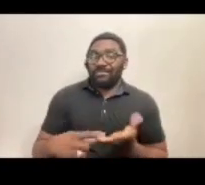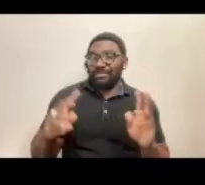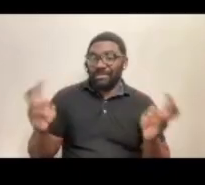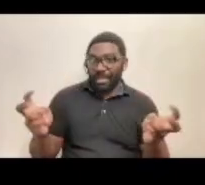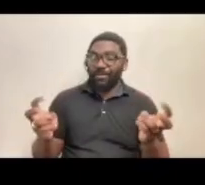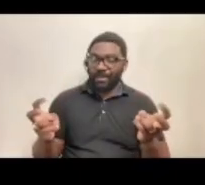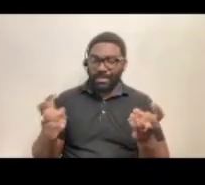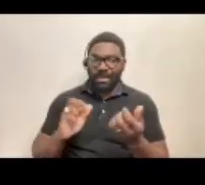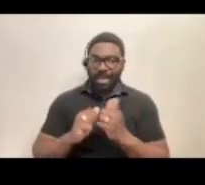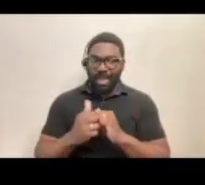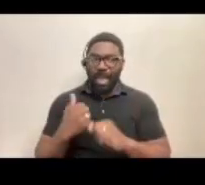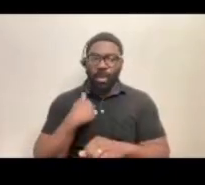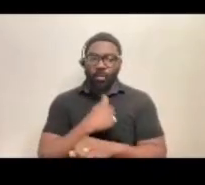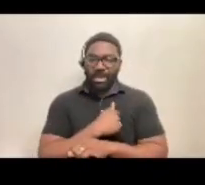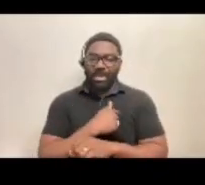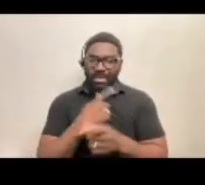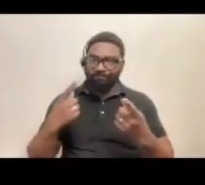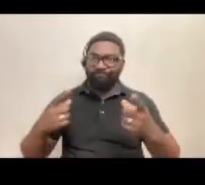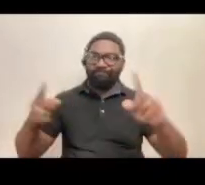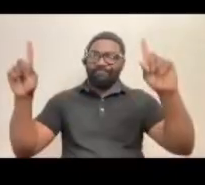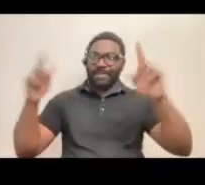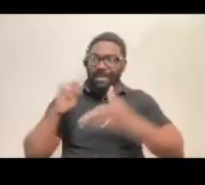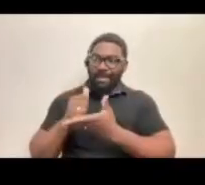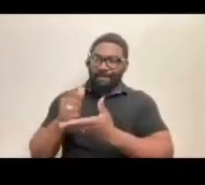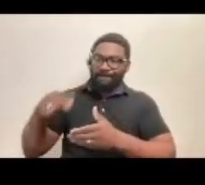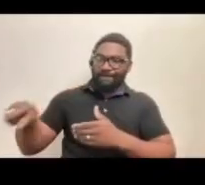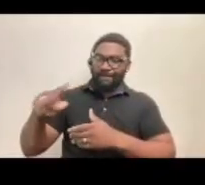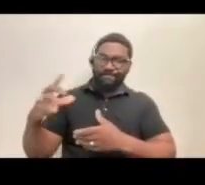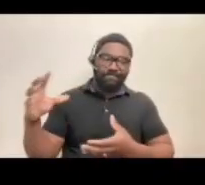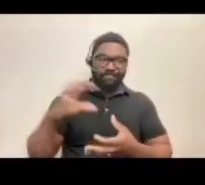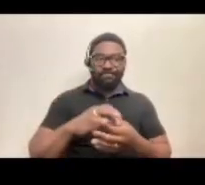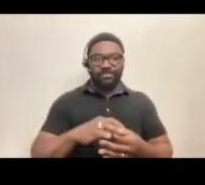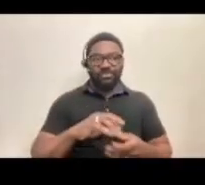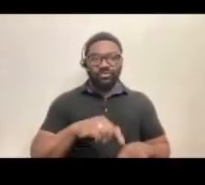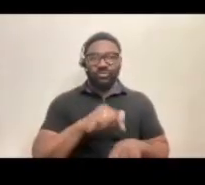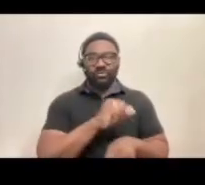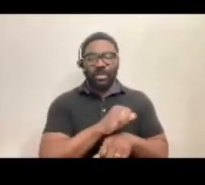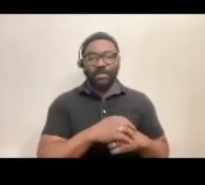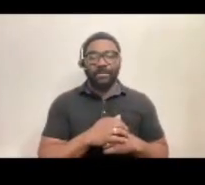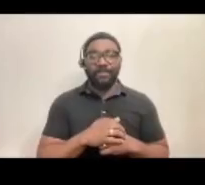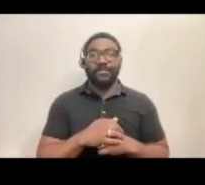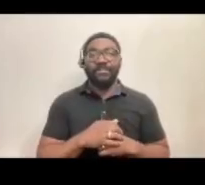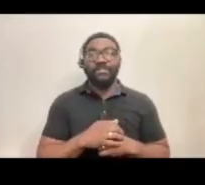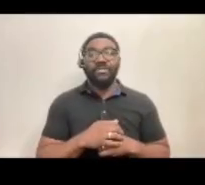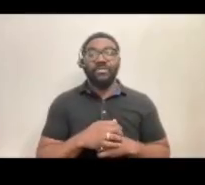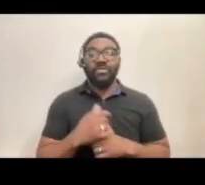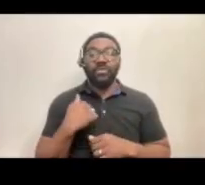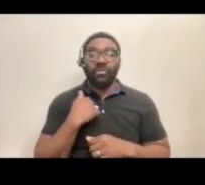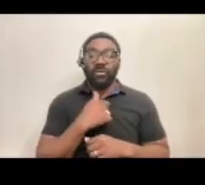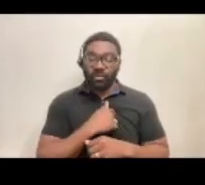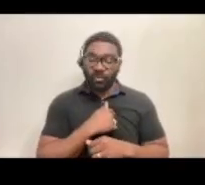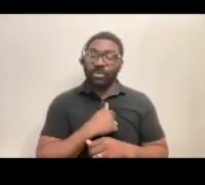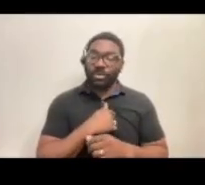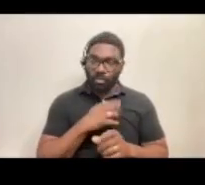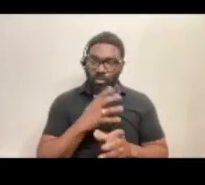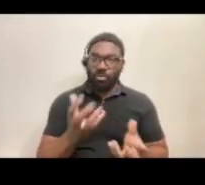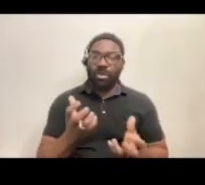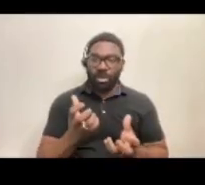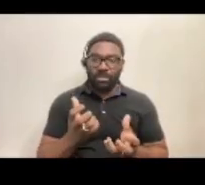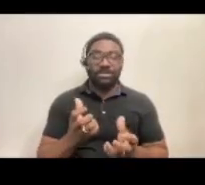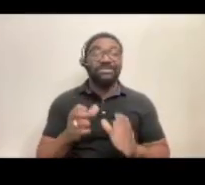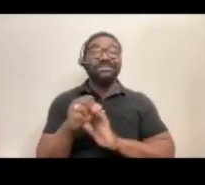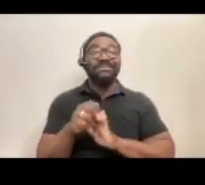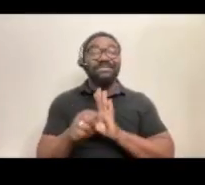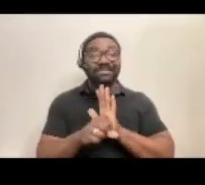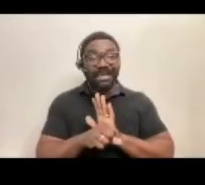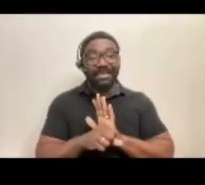effectively. Our webinar today highlights practical, replicable strategies that states can use to attract, train, and